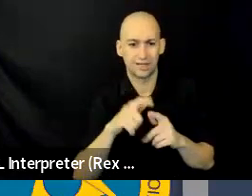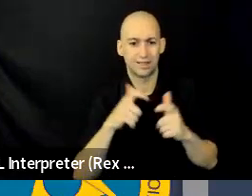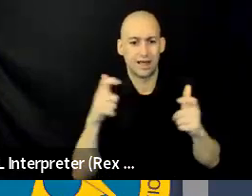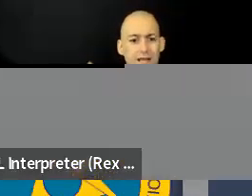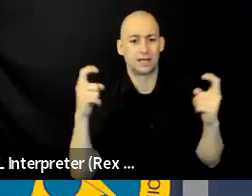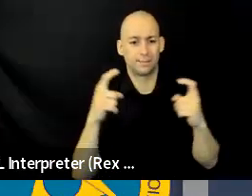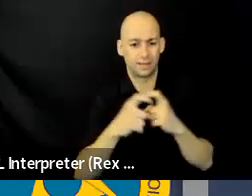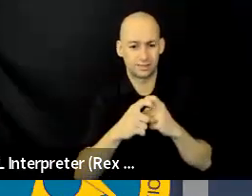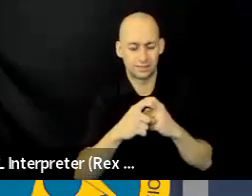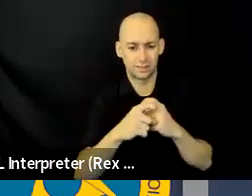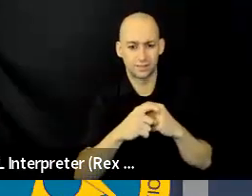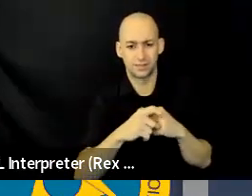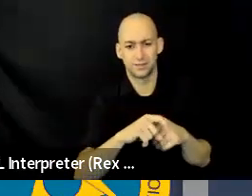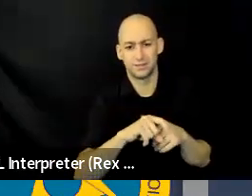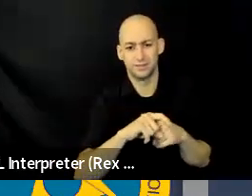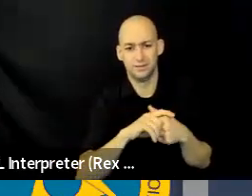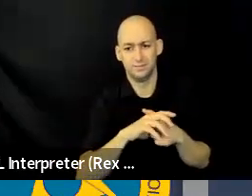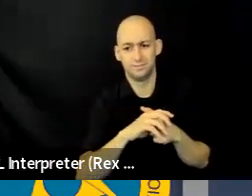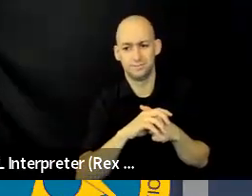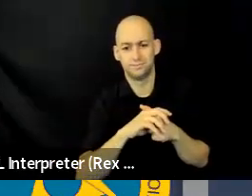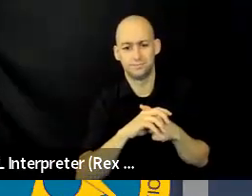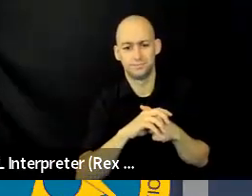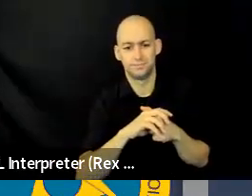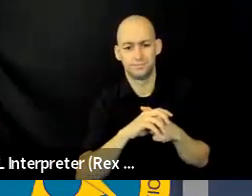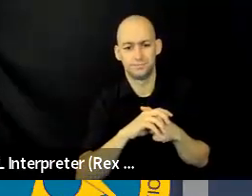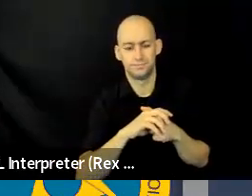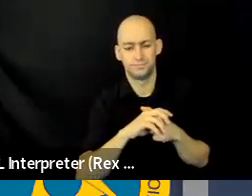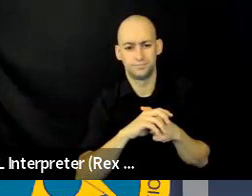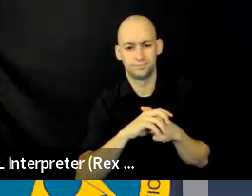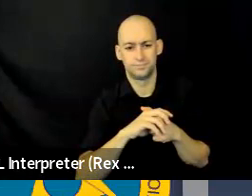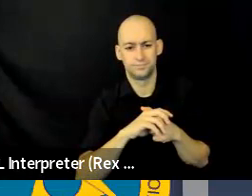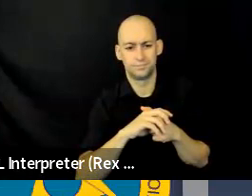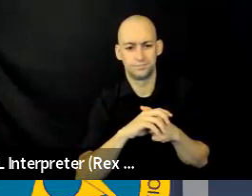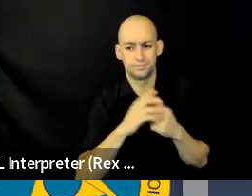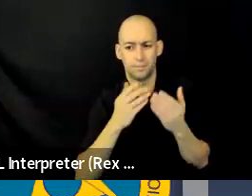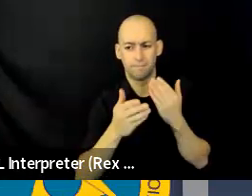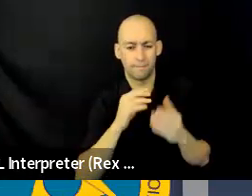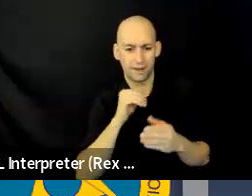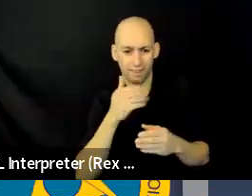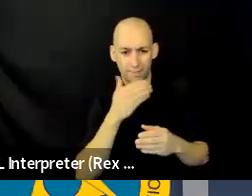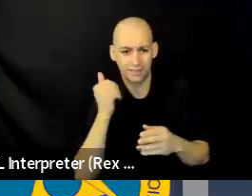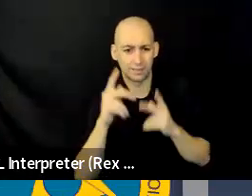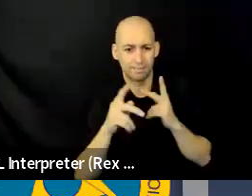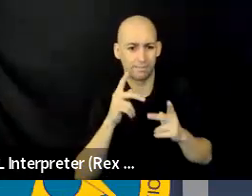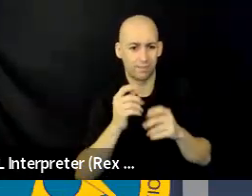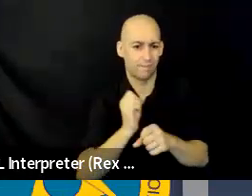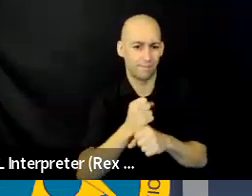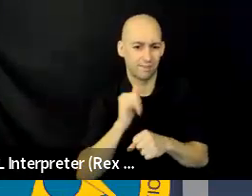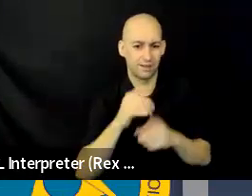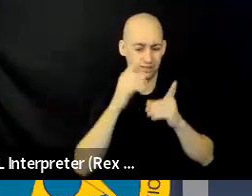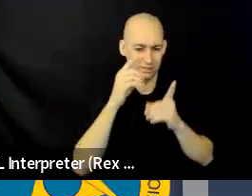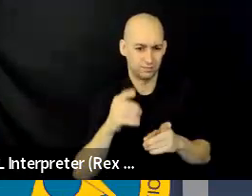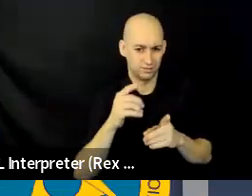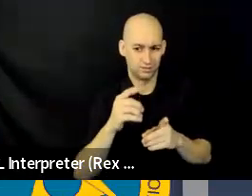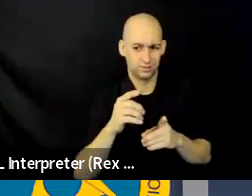the internal circulation of the facility, and we're probably not the best people to be making those determinations. And a lot of that